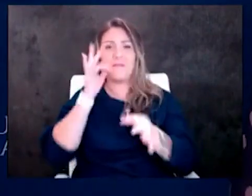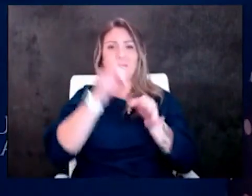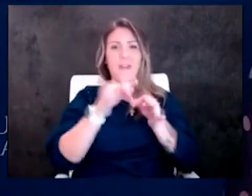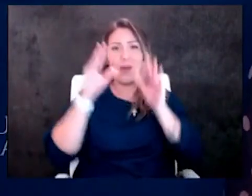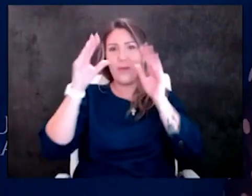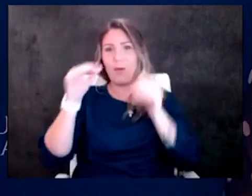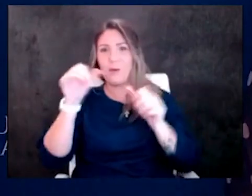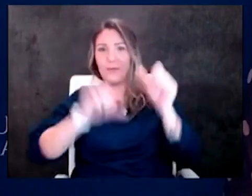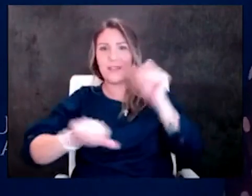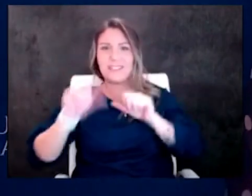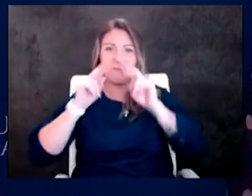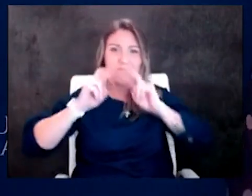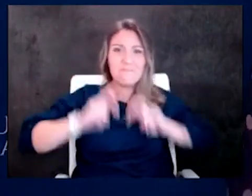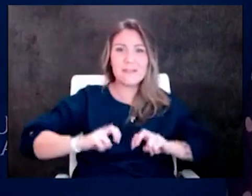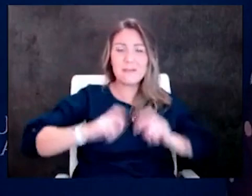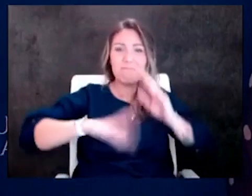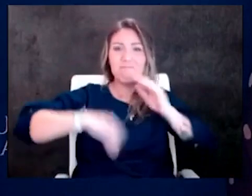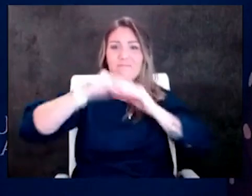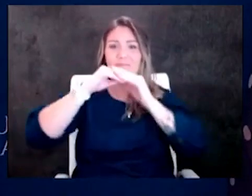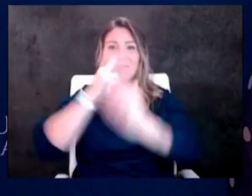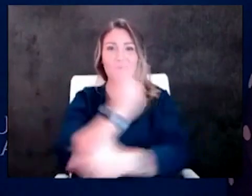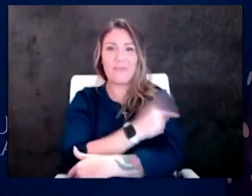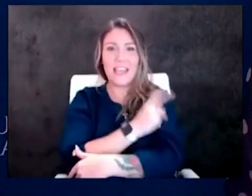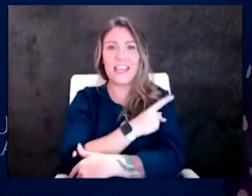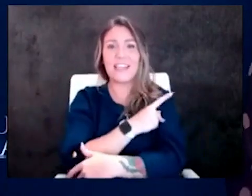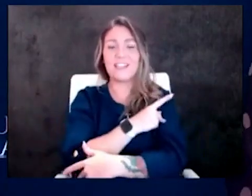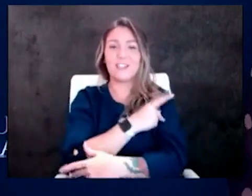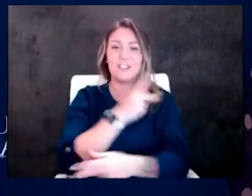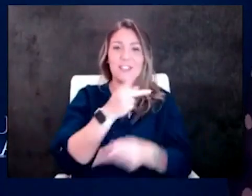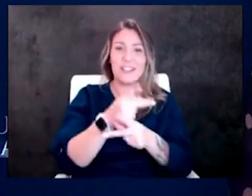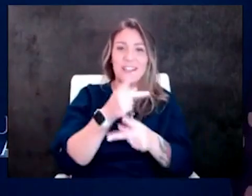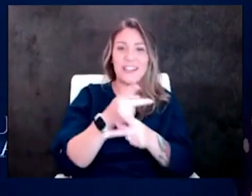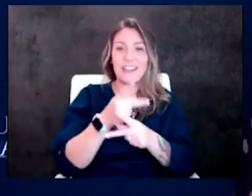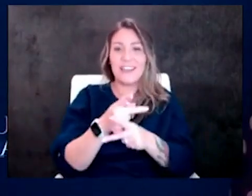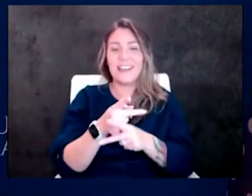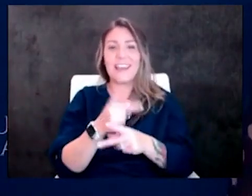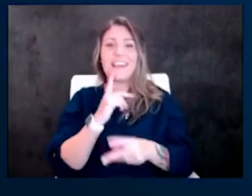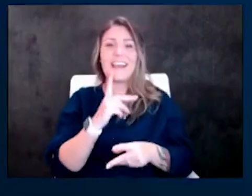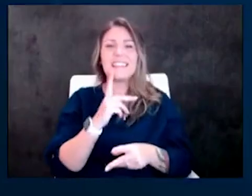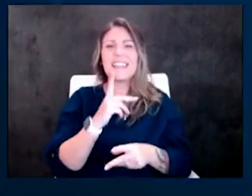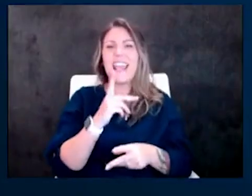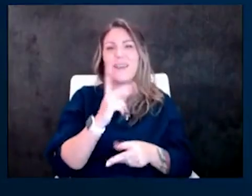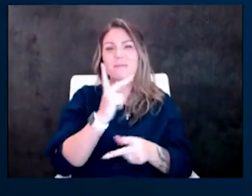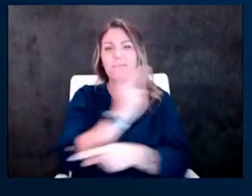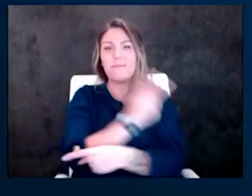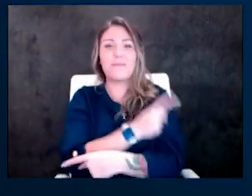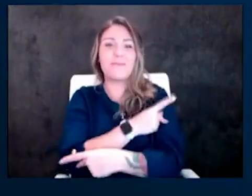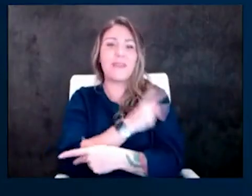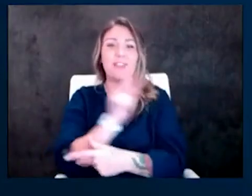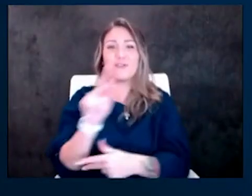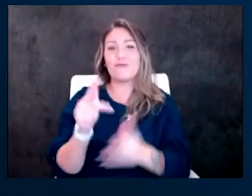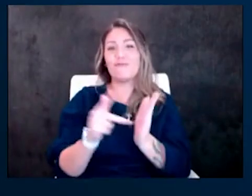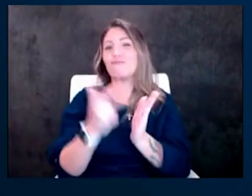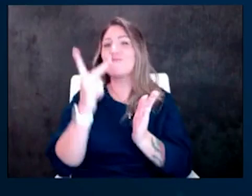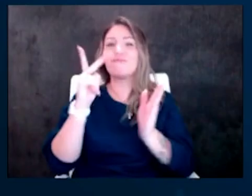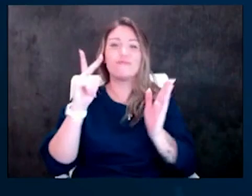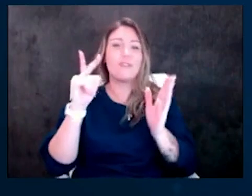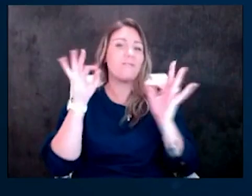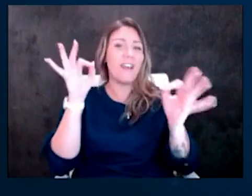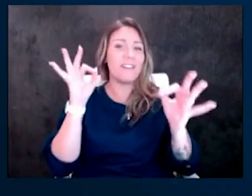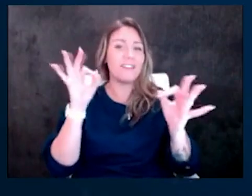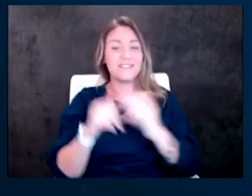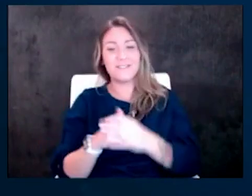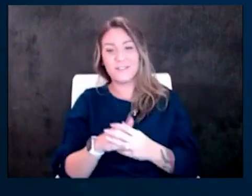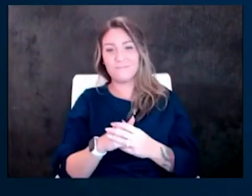to maximize patient care. And he called it kind of this patient trifecta. So great example of that. I just wanted to read his